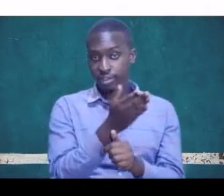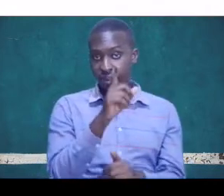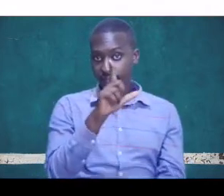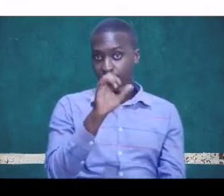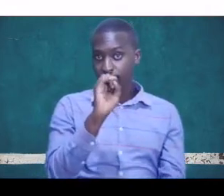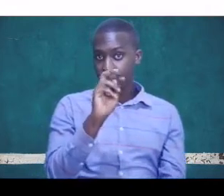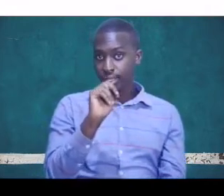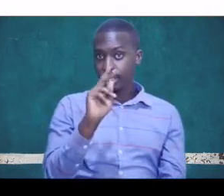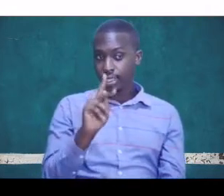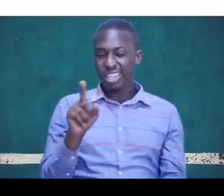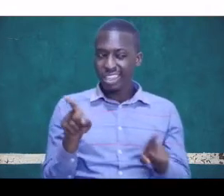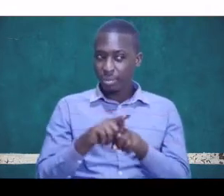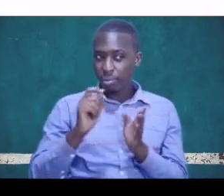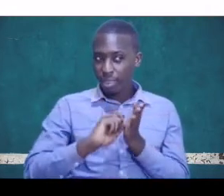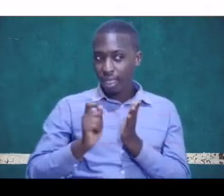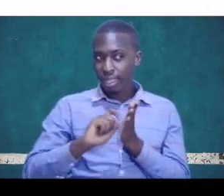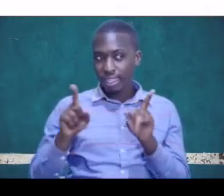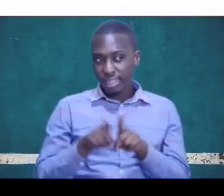copy this one as this.